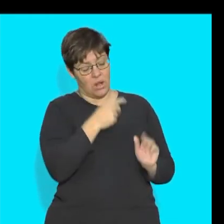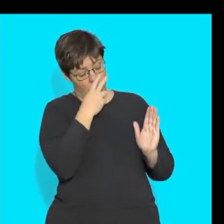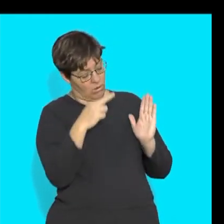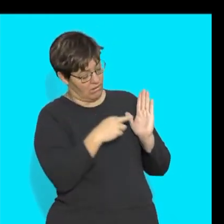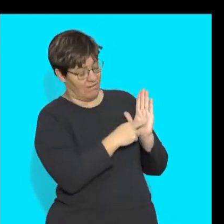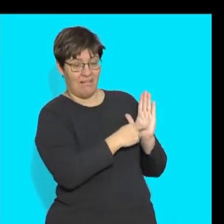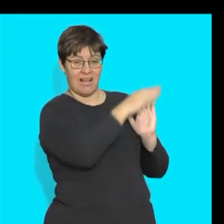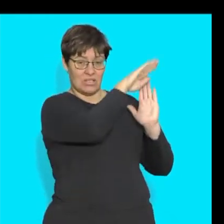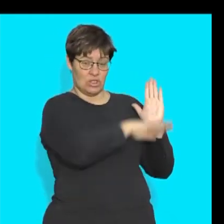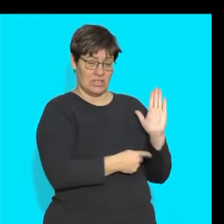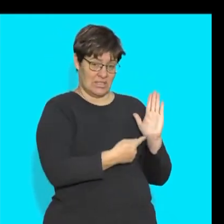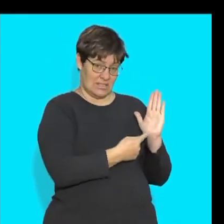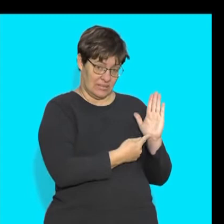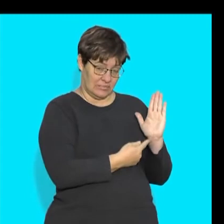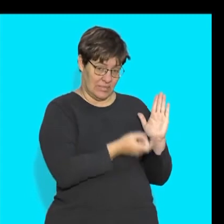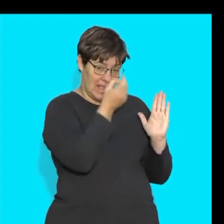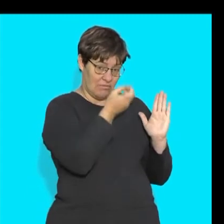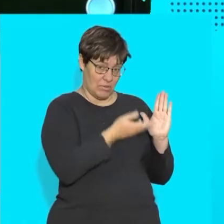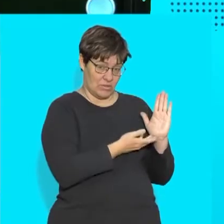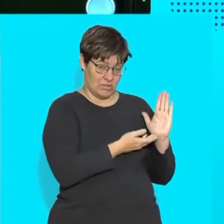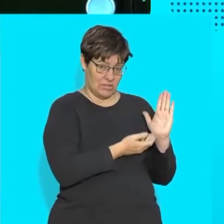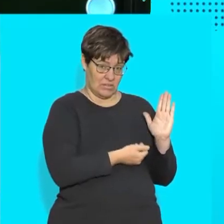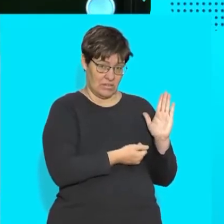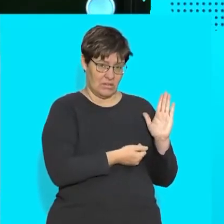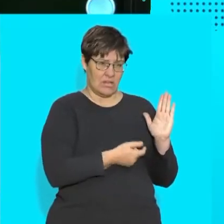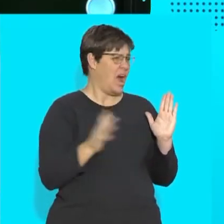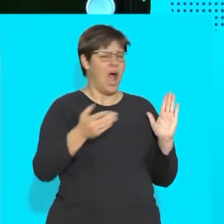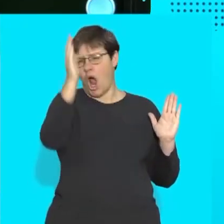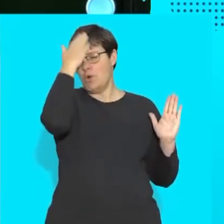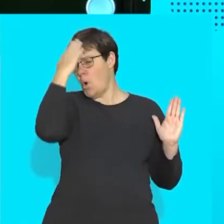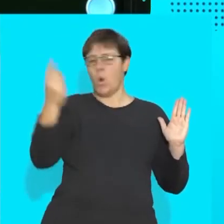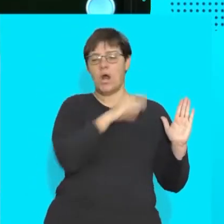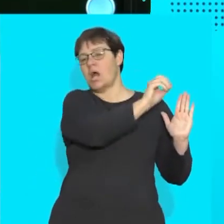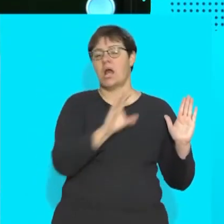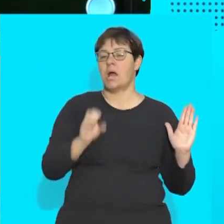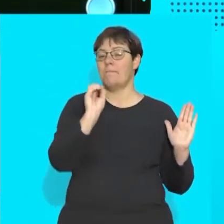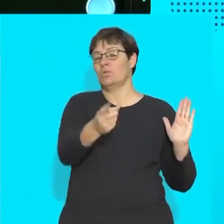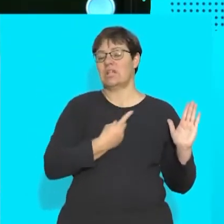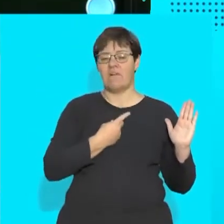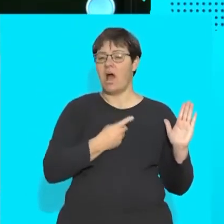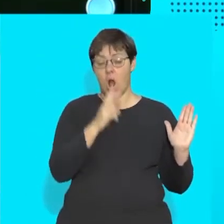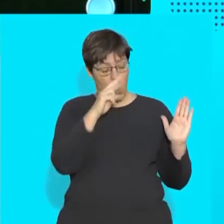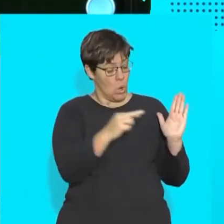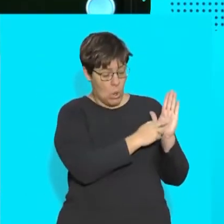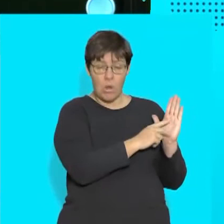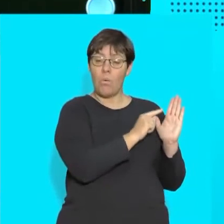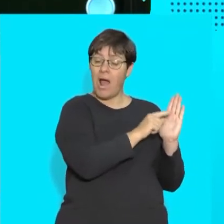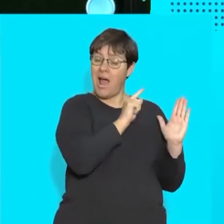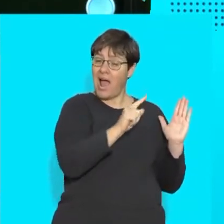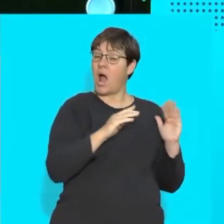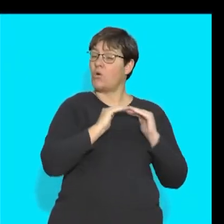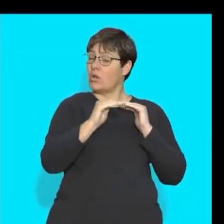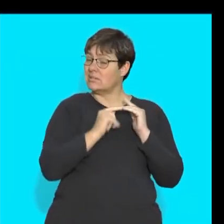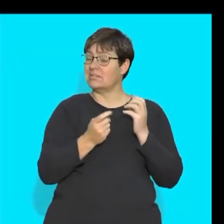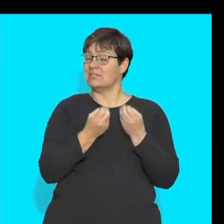it up on your information sheet. Don't go, oh, I know this one. Look it up because there's lots of constants that you